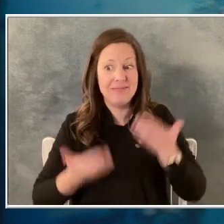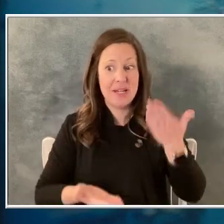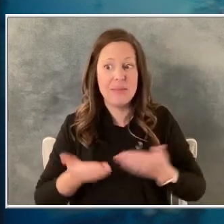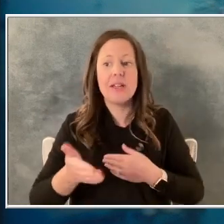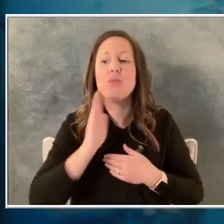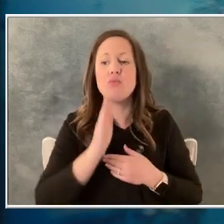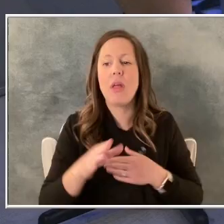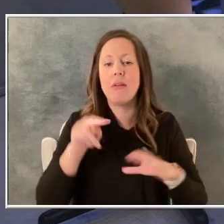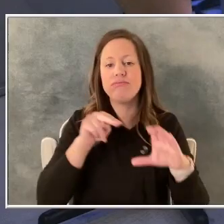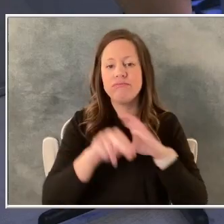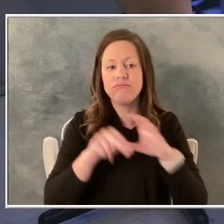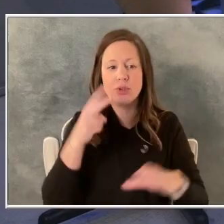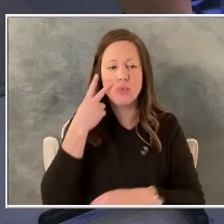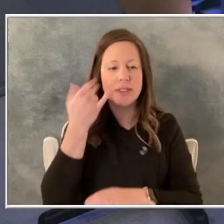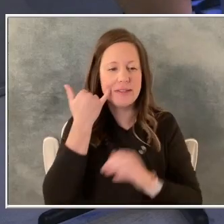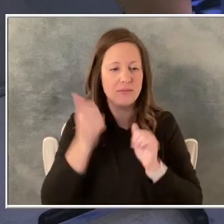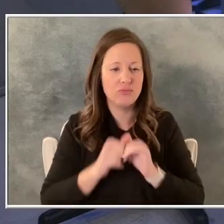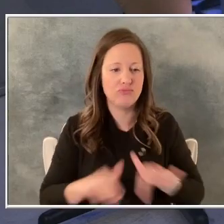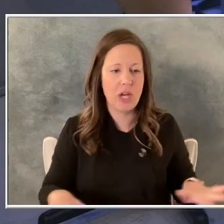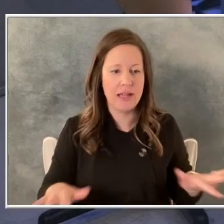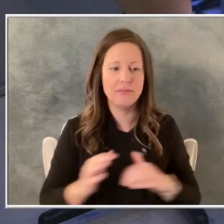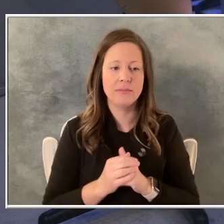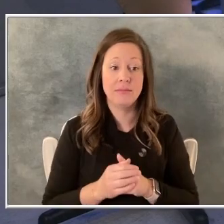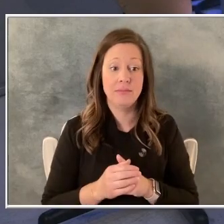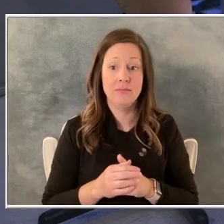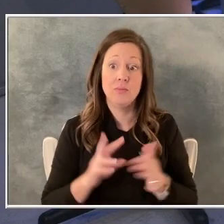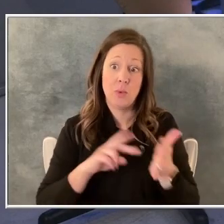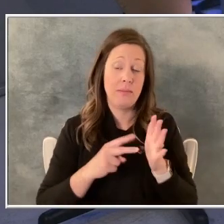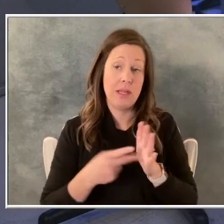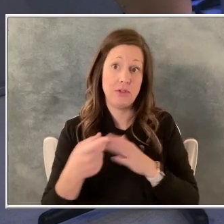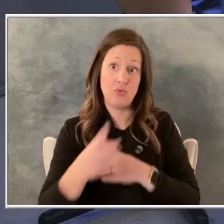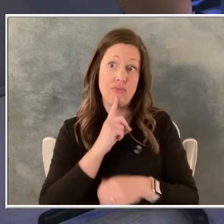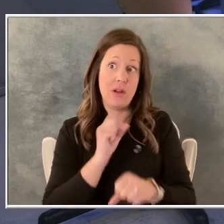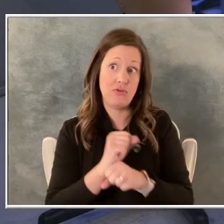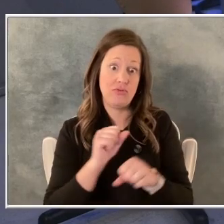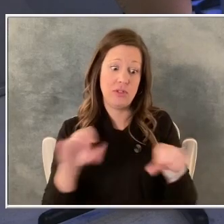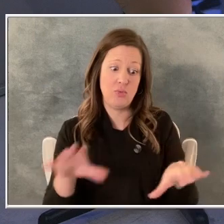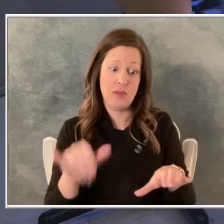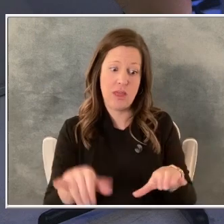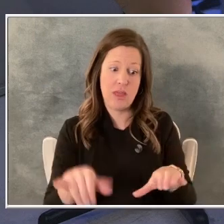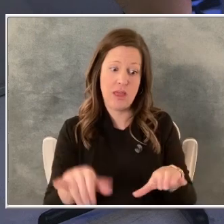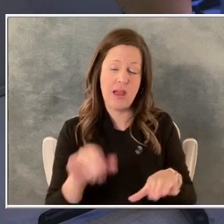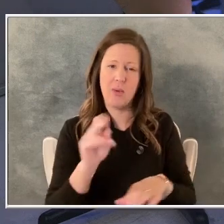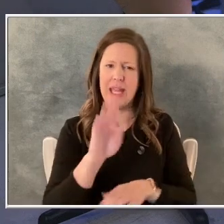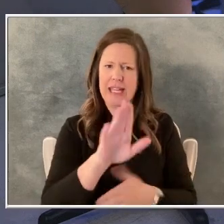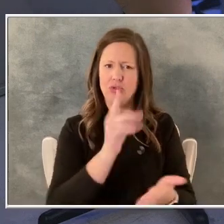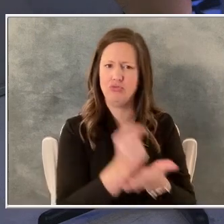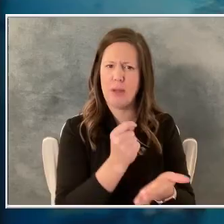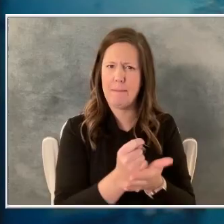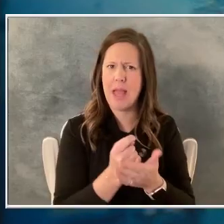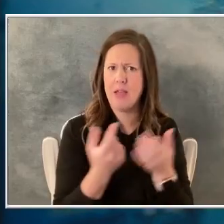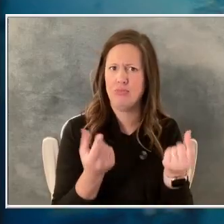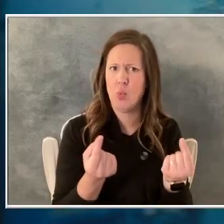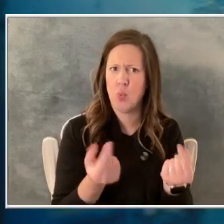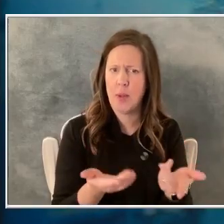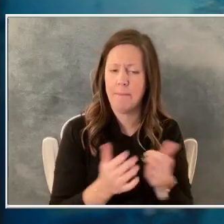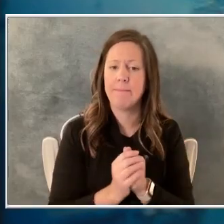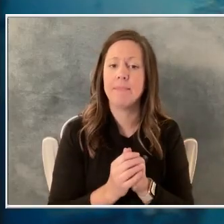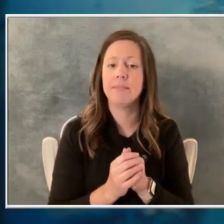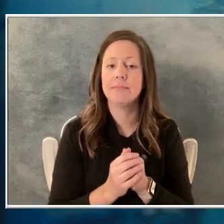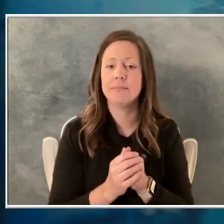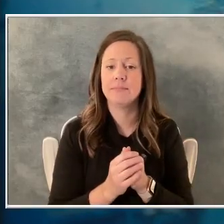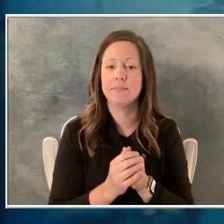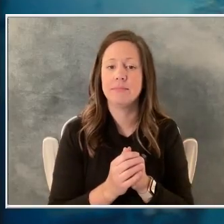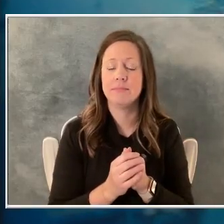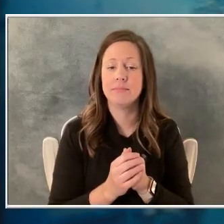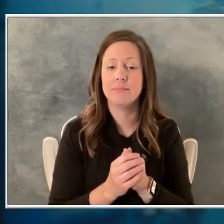spread. So you tackled this pretty aggressively. What was the treatment path for Tyson? Well, Tyson unfortunately did have